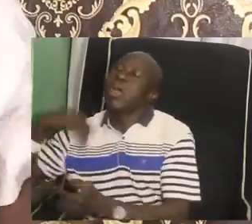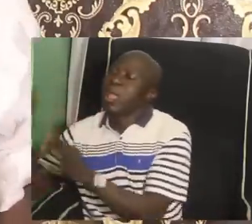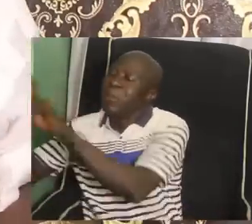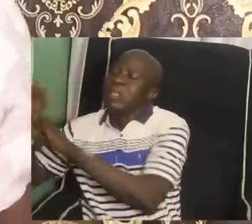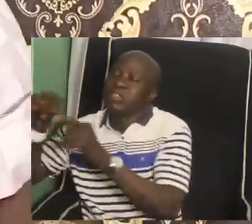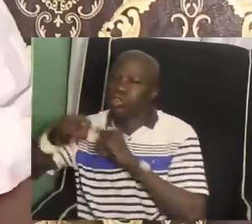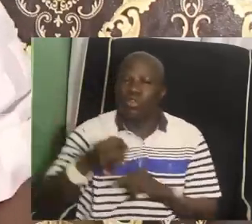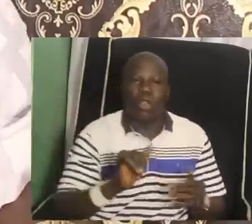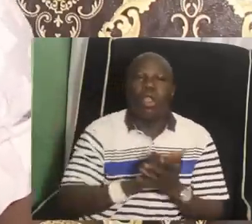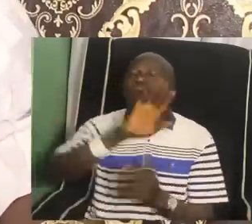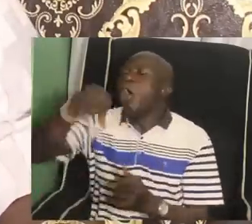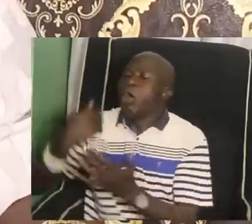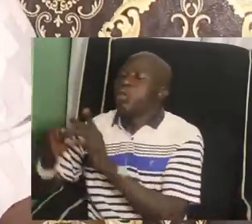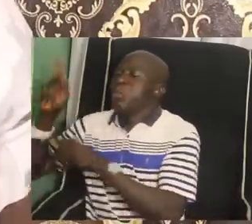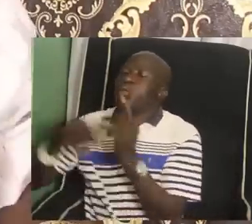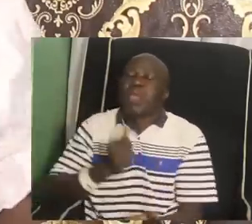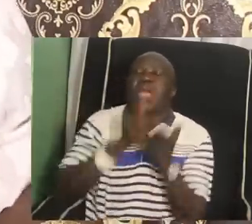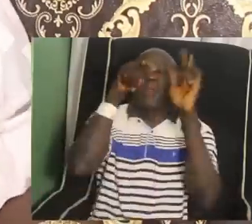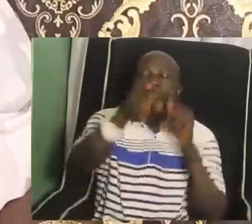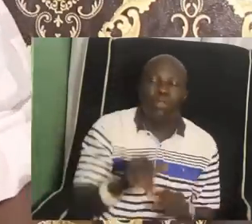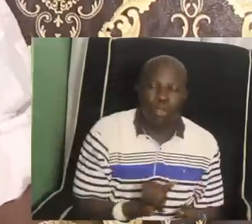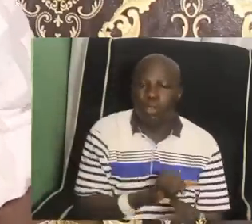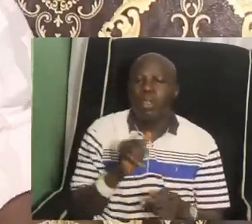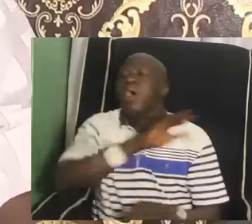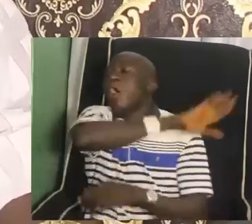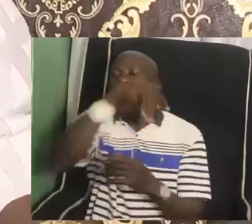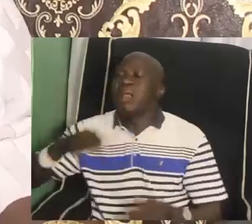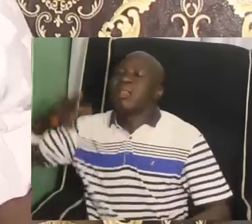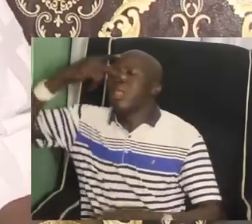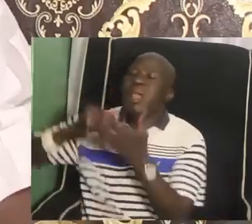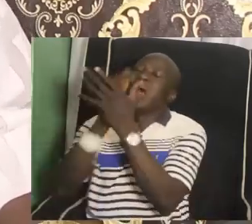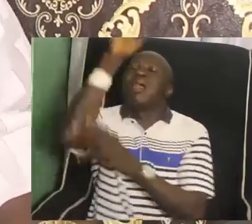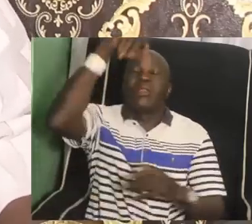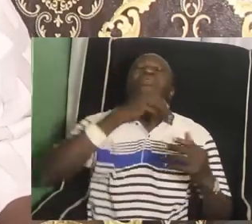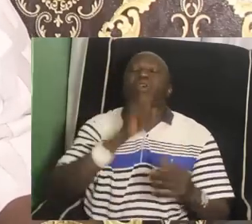e omode ma sanu e young boy agba ma sanu e